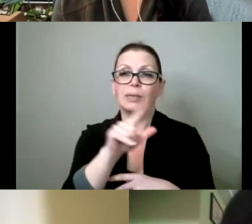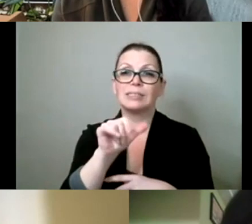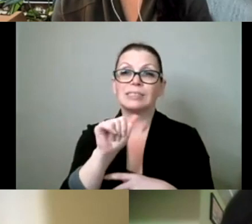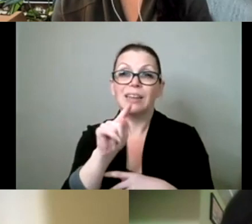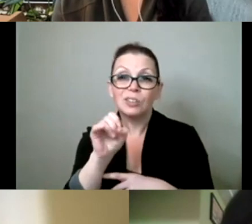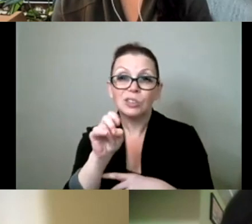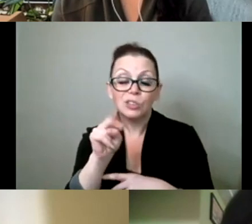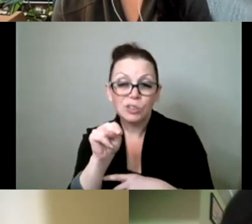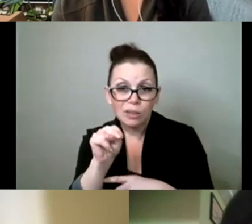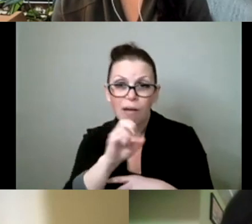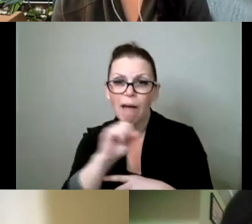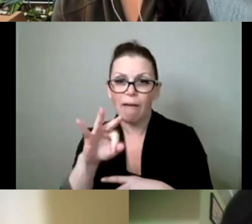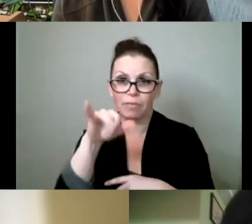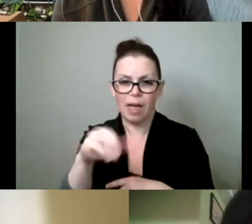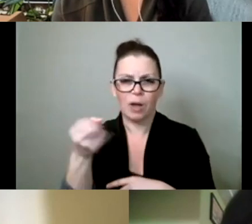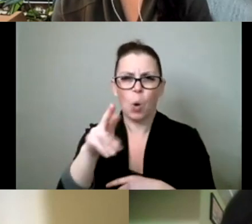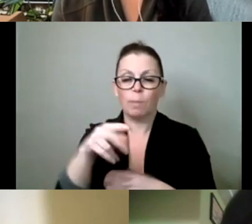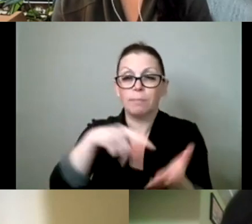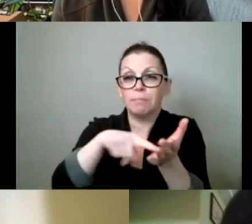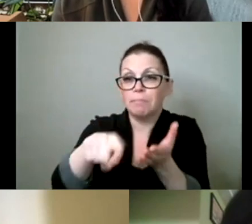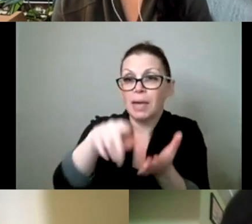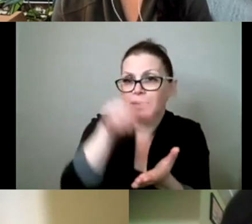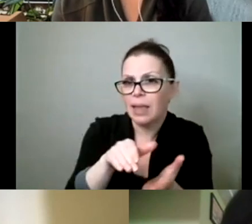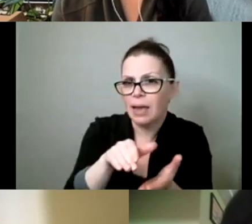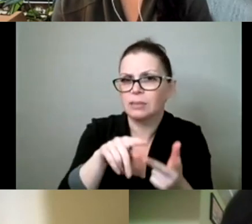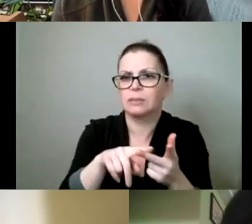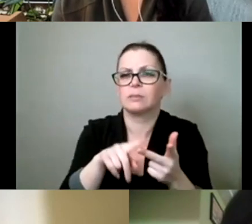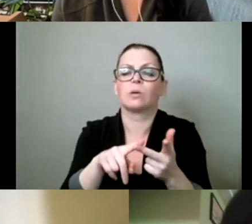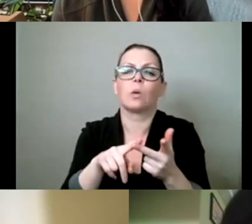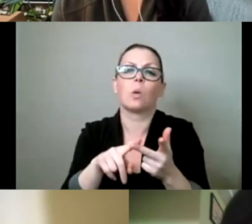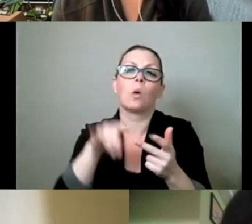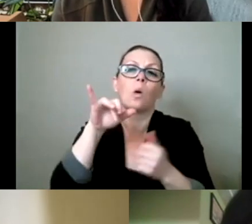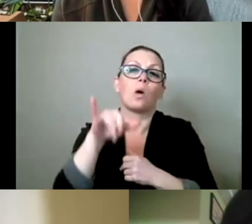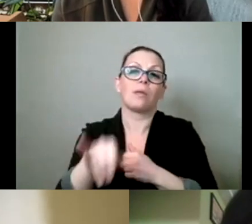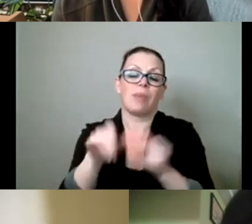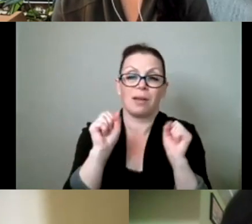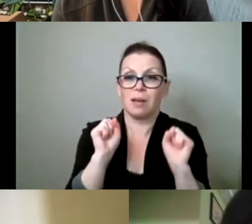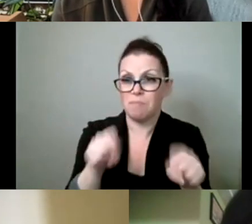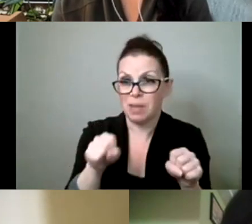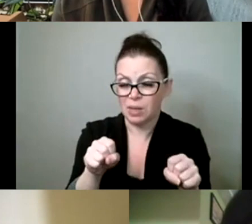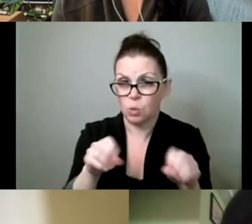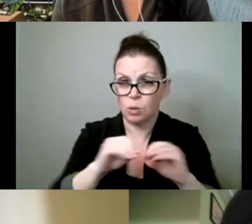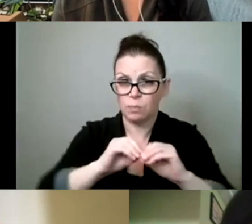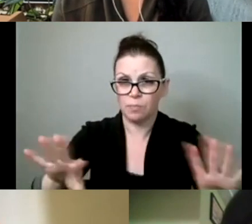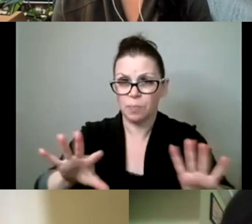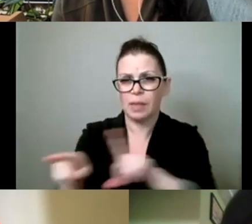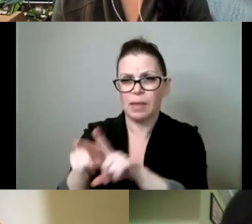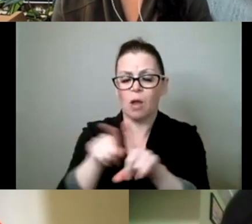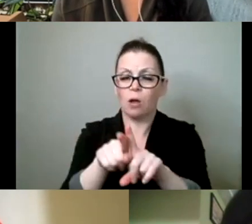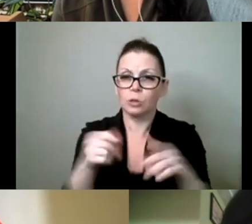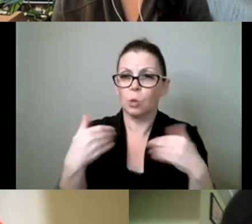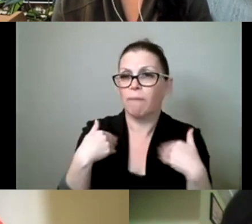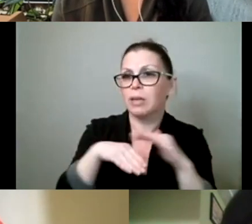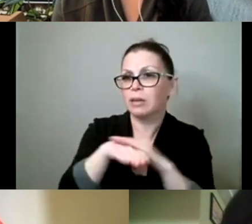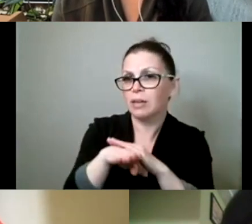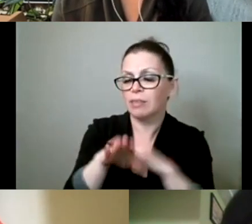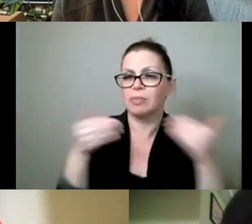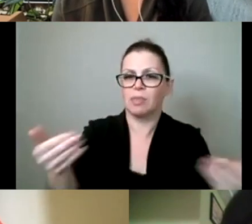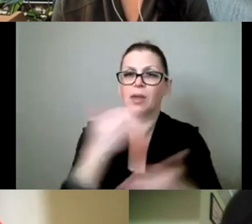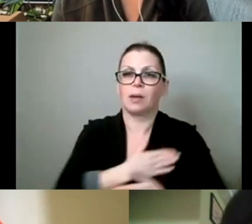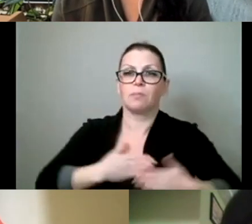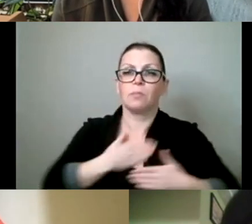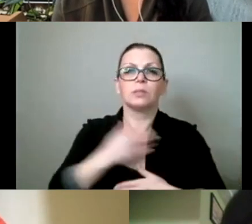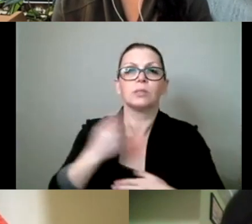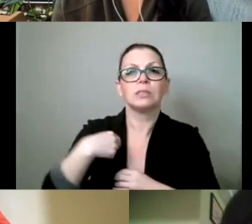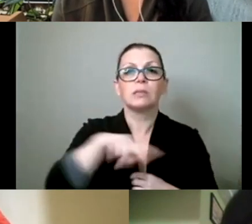or what goes with that ability to finally be distributed and have access to an audience that appreciates us